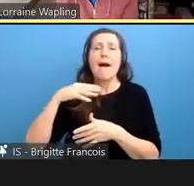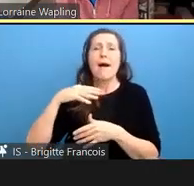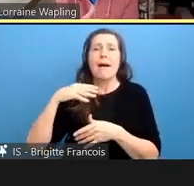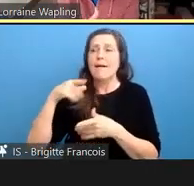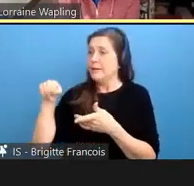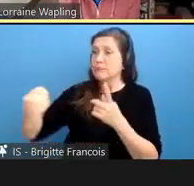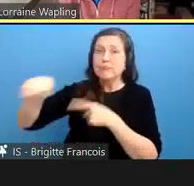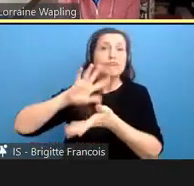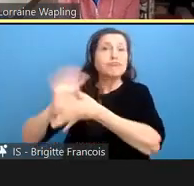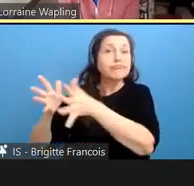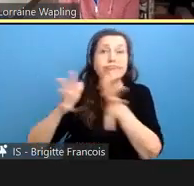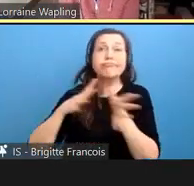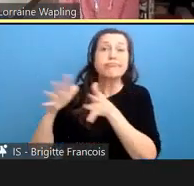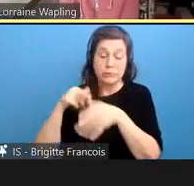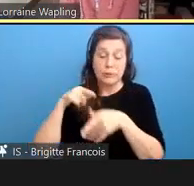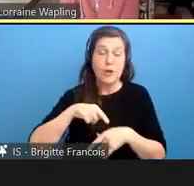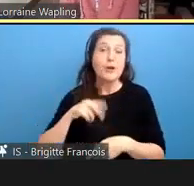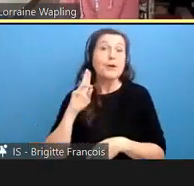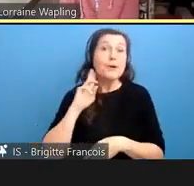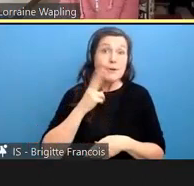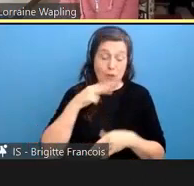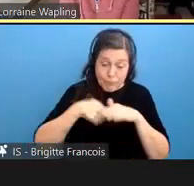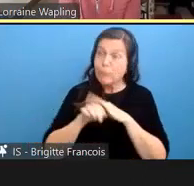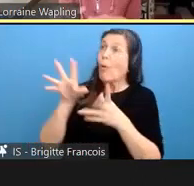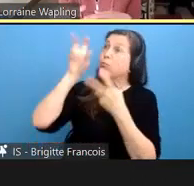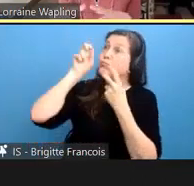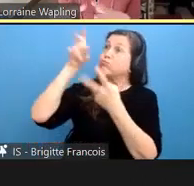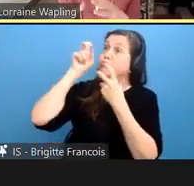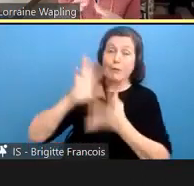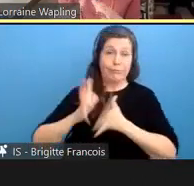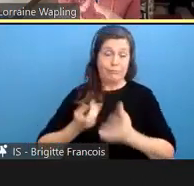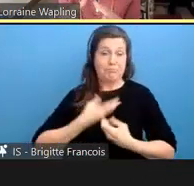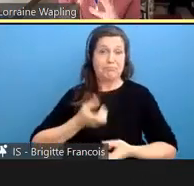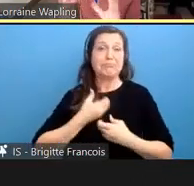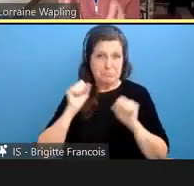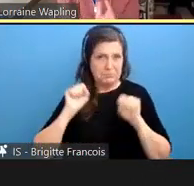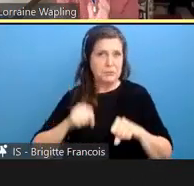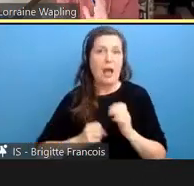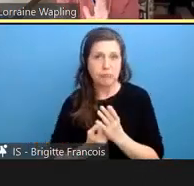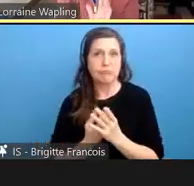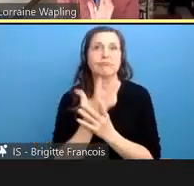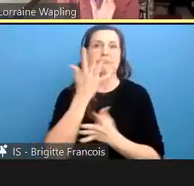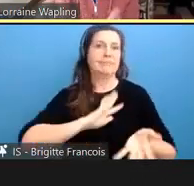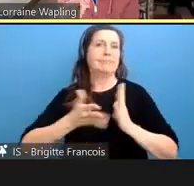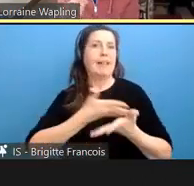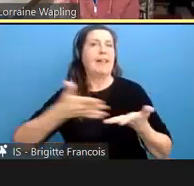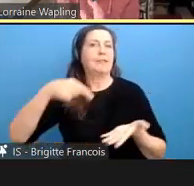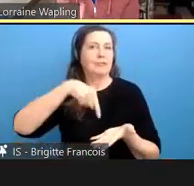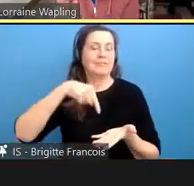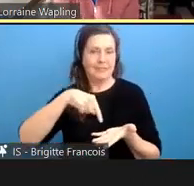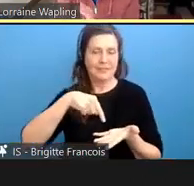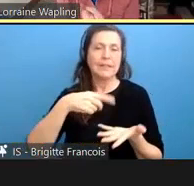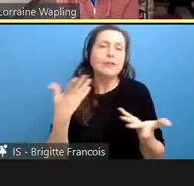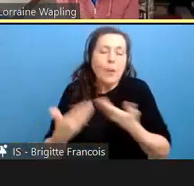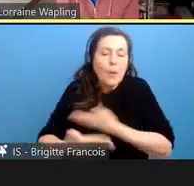as easily and as naturally as their hearing counterparts. So the issue is only that in hearing families, deaf babies